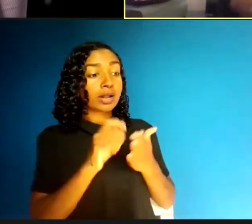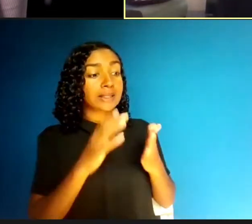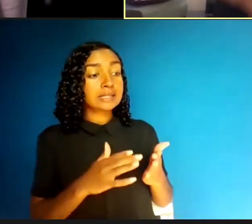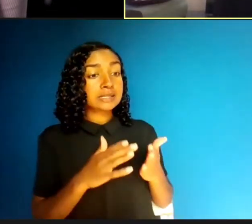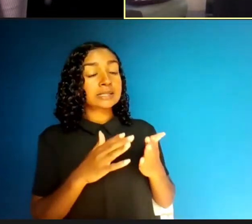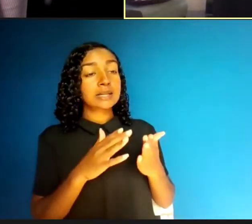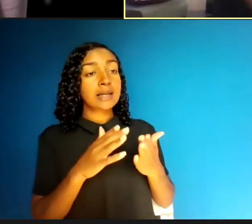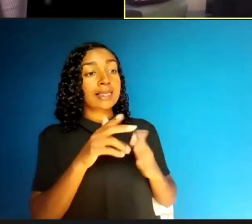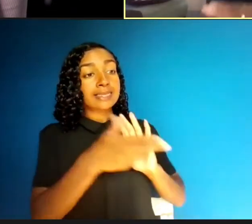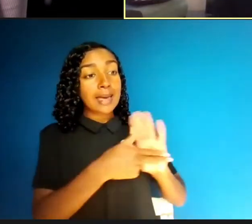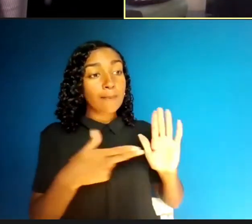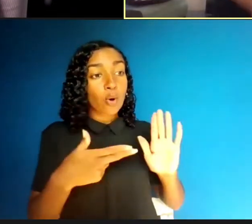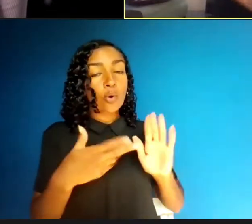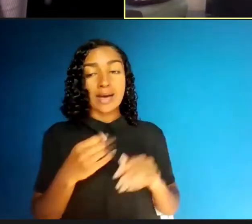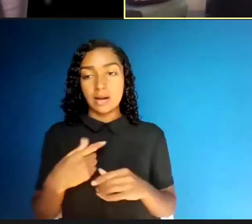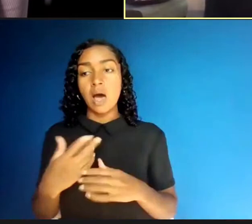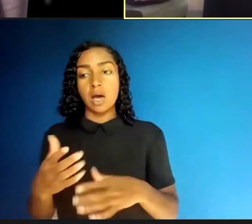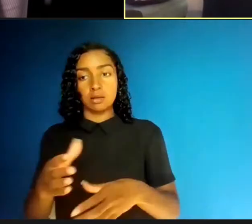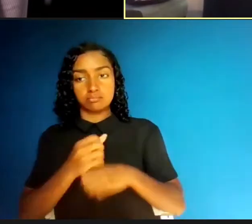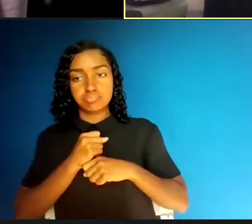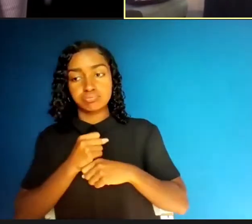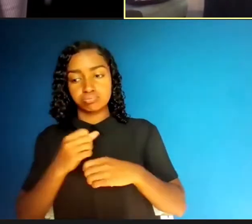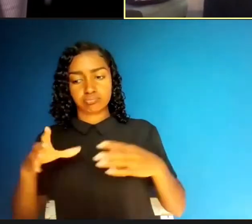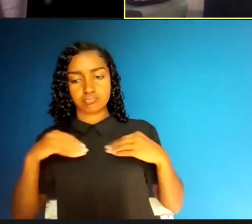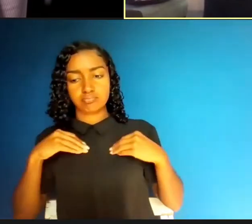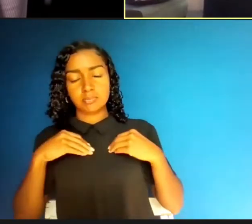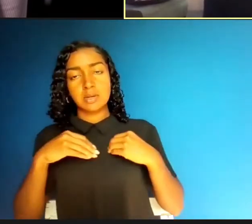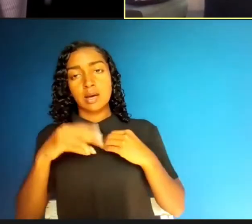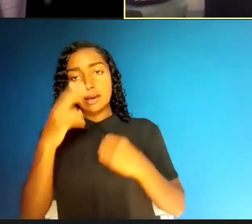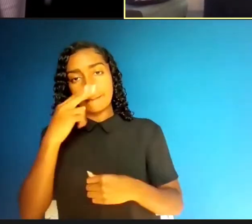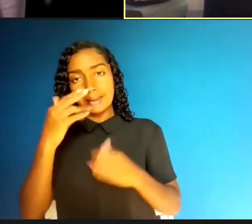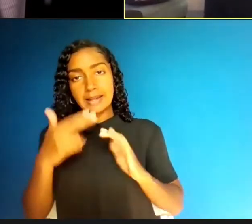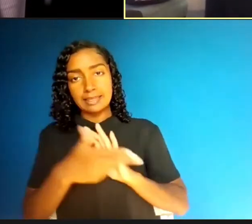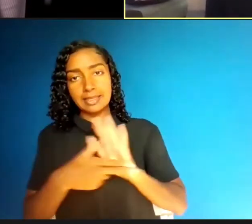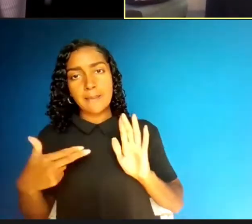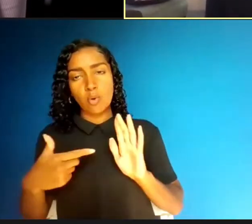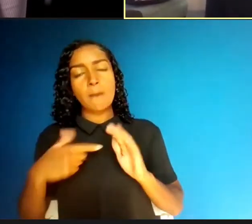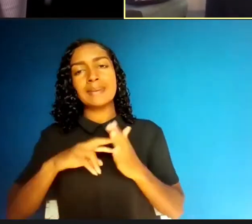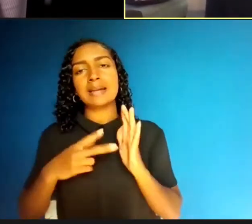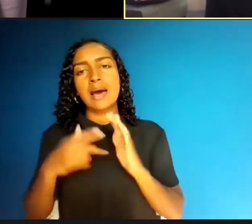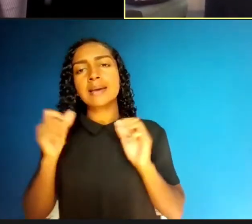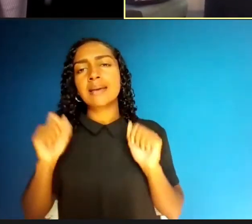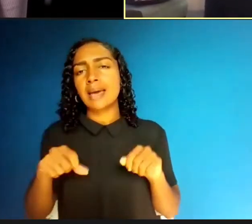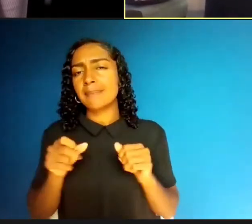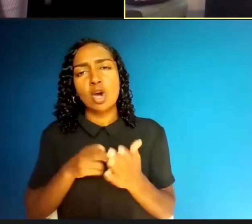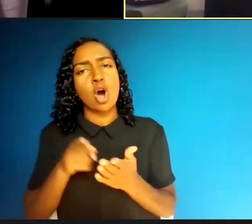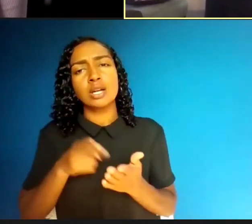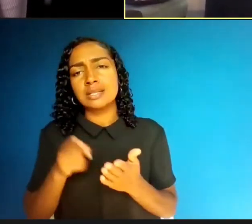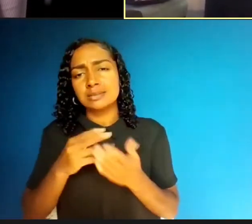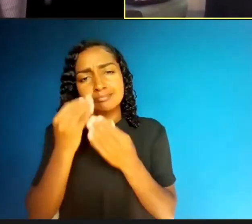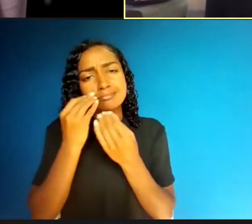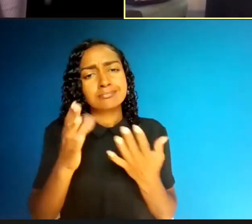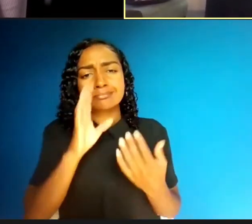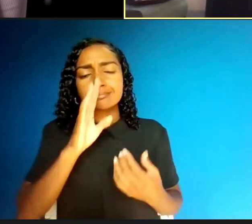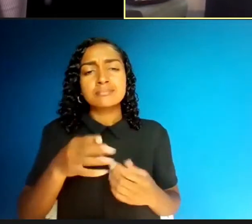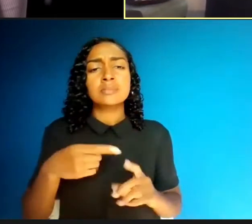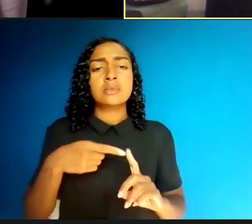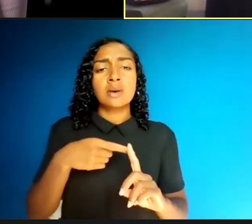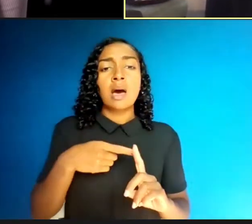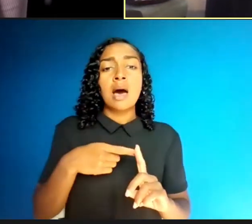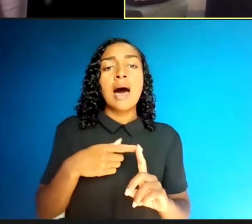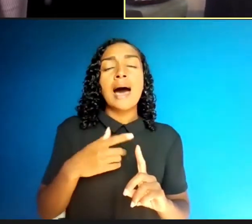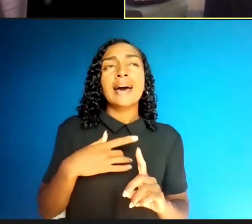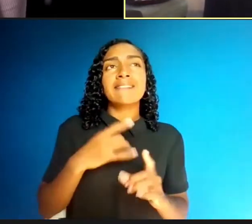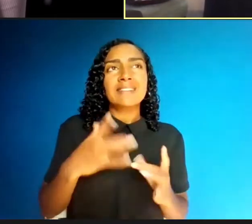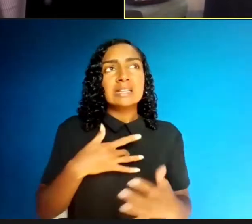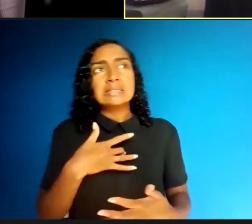always allowed to have an opinion and don't have to feel awkward about it. I feel bad for black journalists who are in that position of like, I want to tell the truth, but I also want to pay my